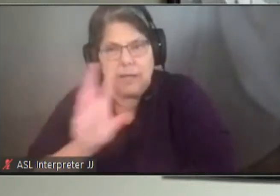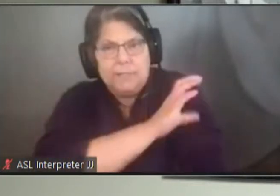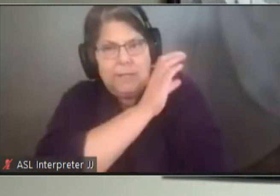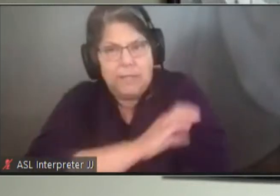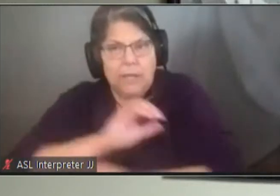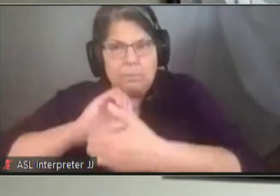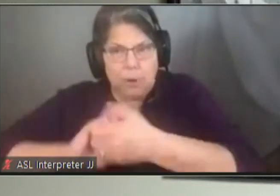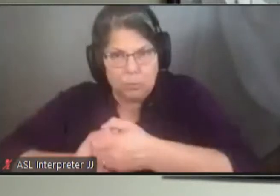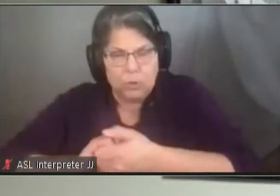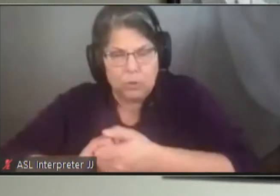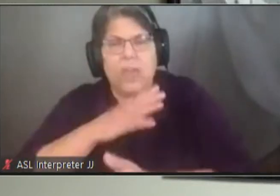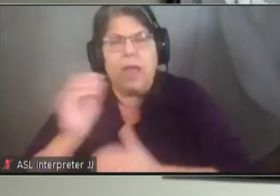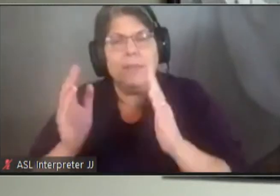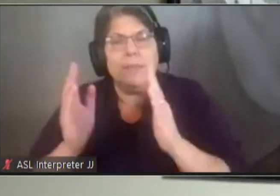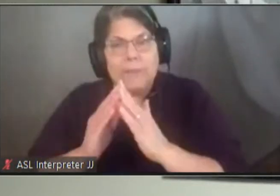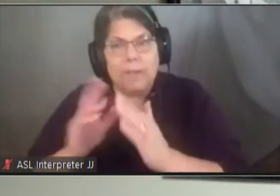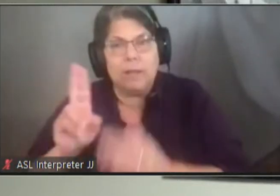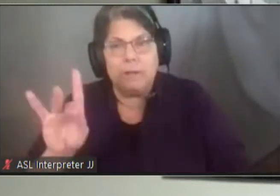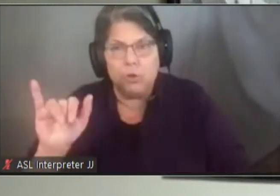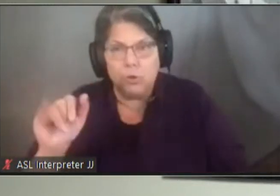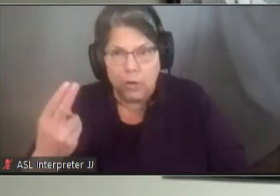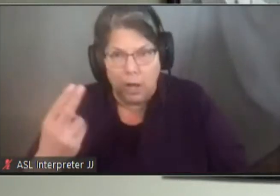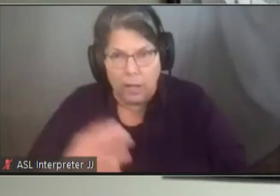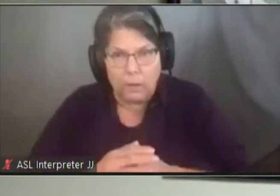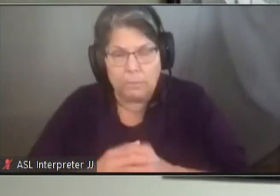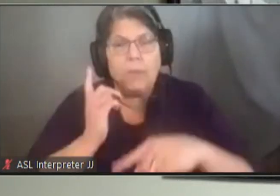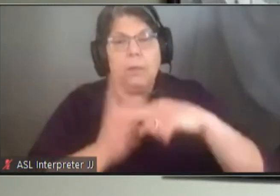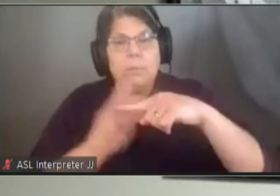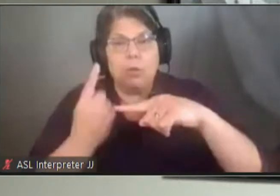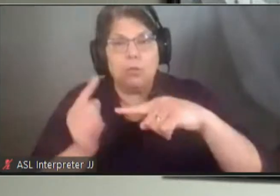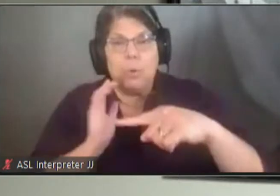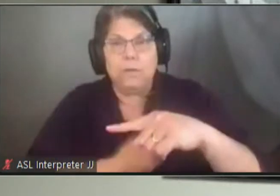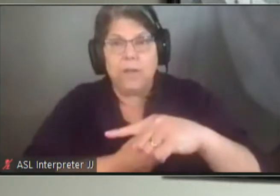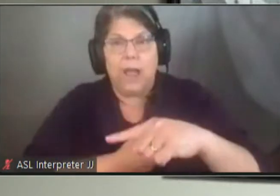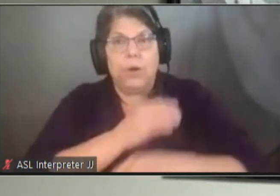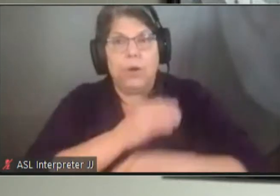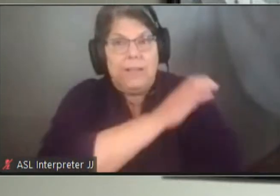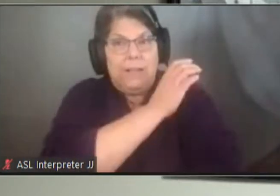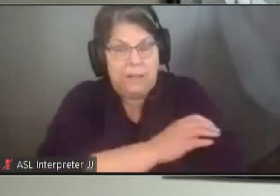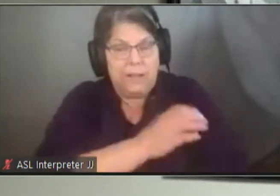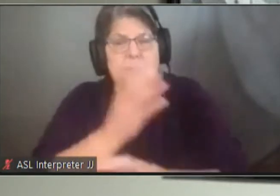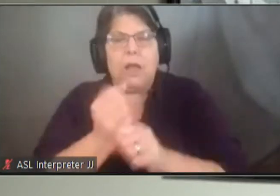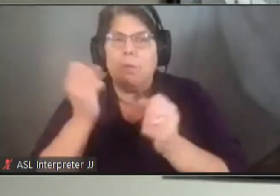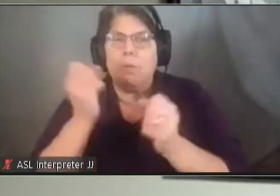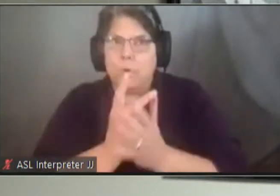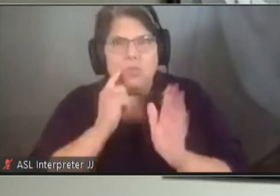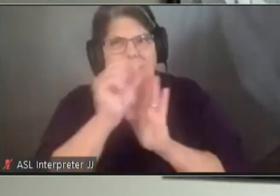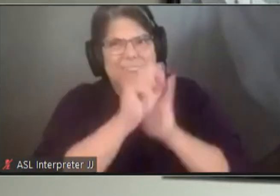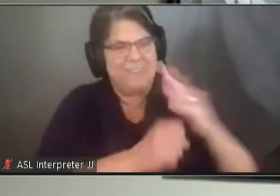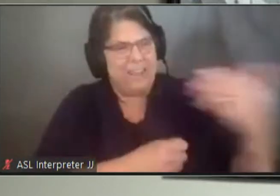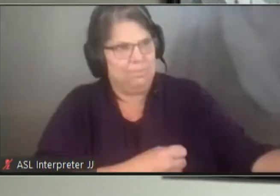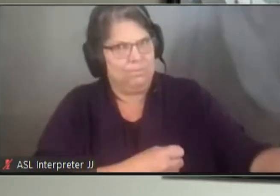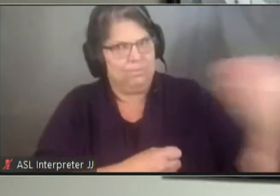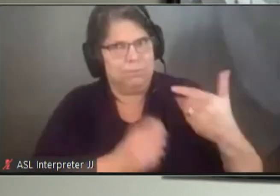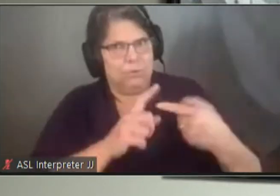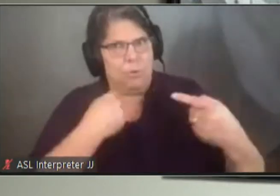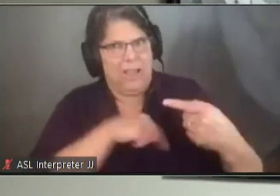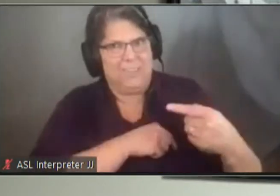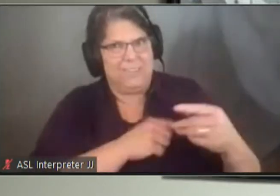Ukiah. At least one of our clinics has also been approved to get direct shipments from the state. We're waiting to see how that works